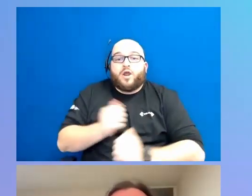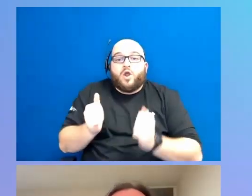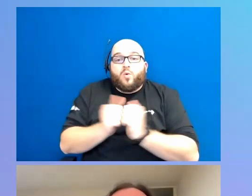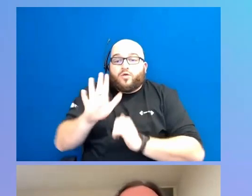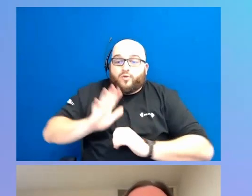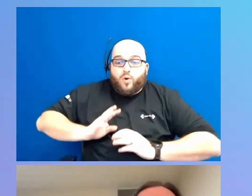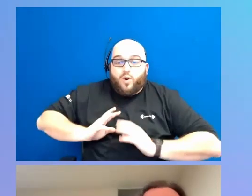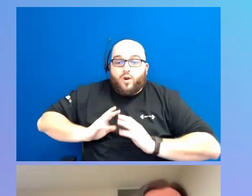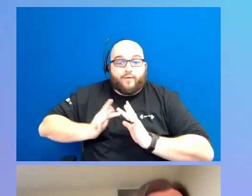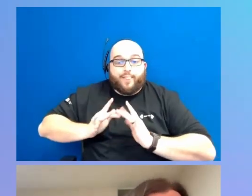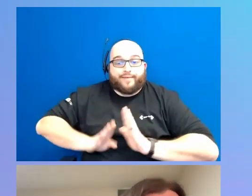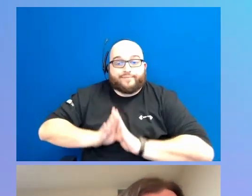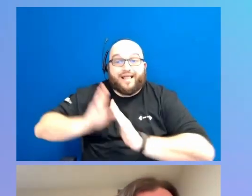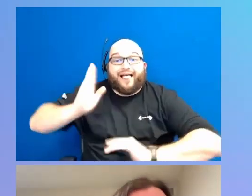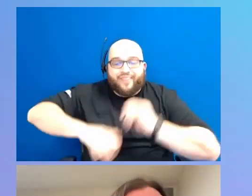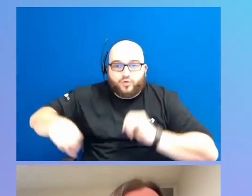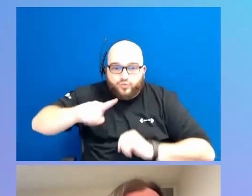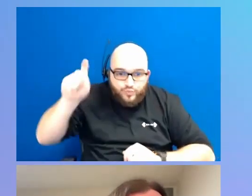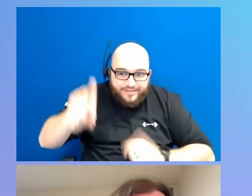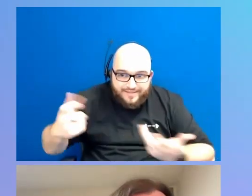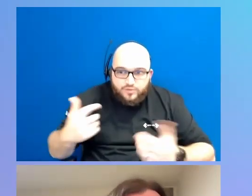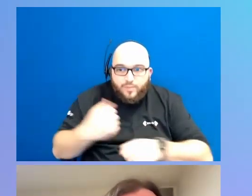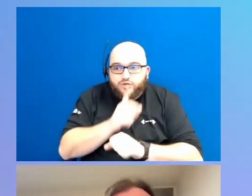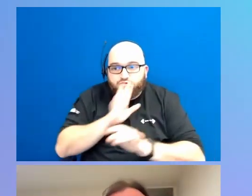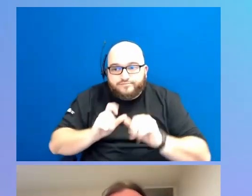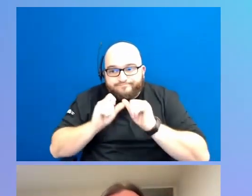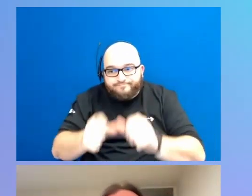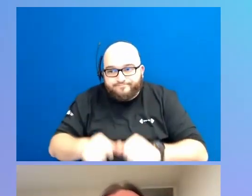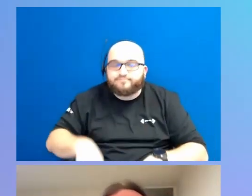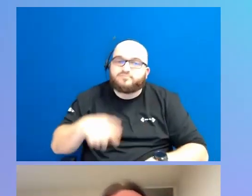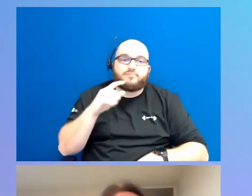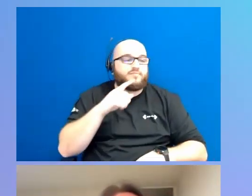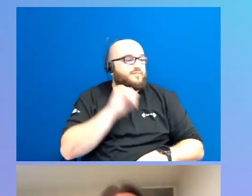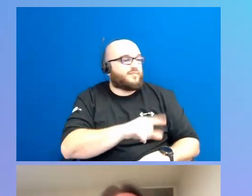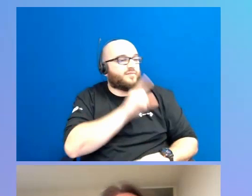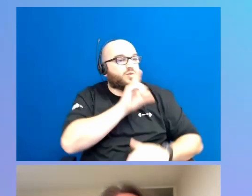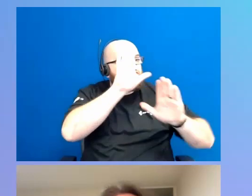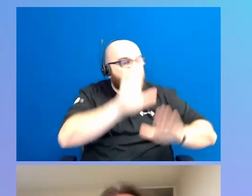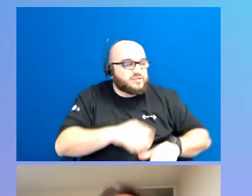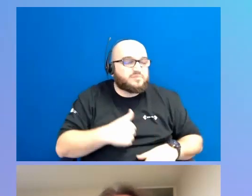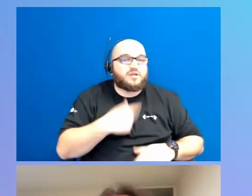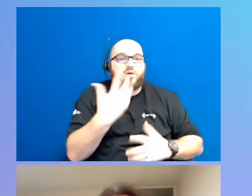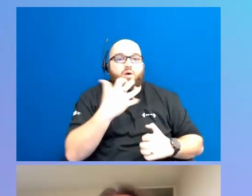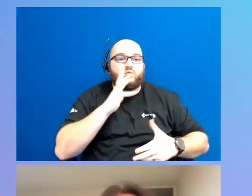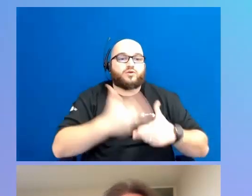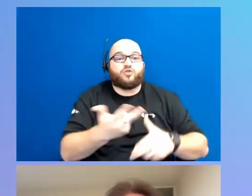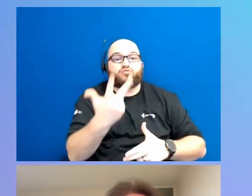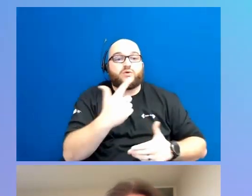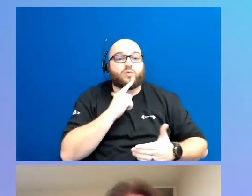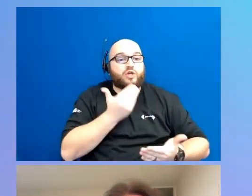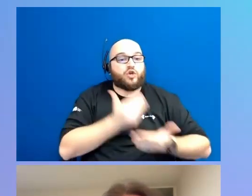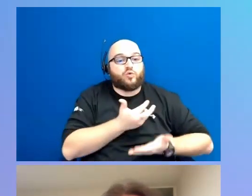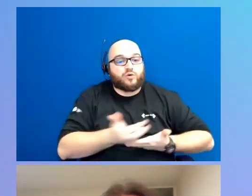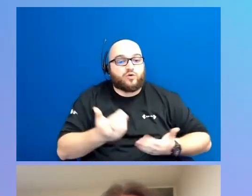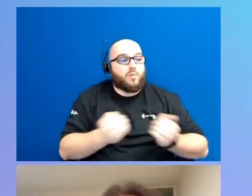than you need to. That's awesome. That's really awesome. And I wanted to mention 3 great resources beyond laws